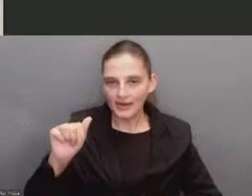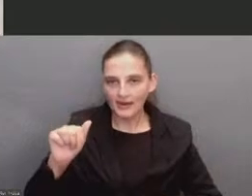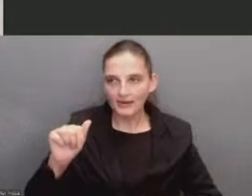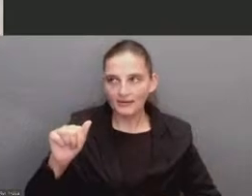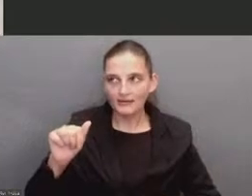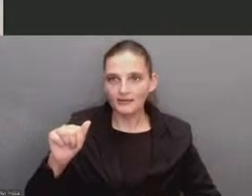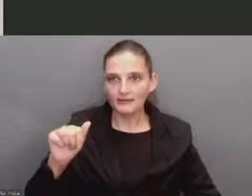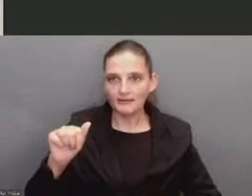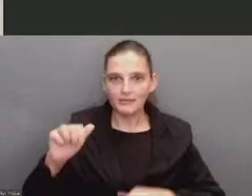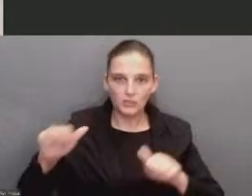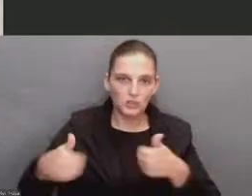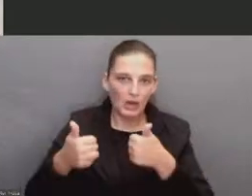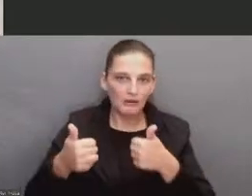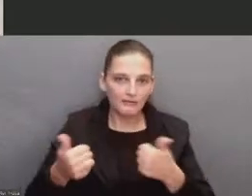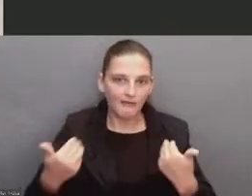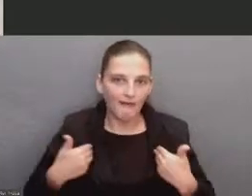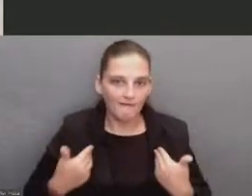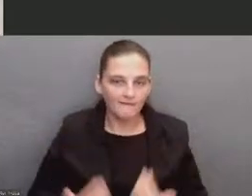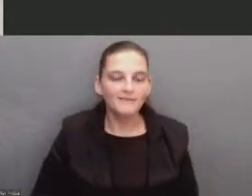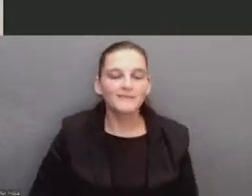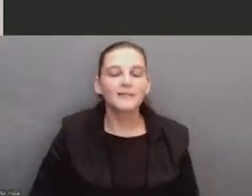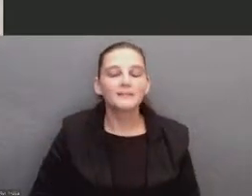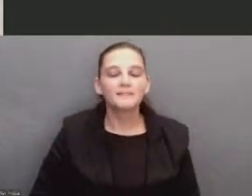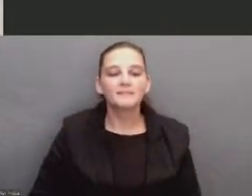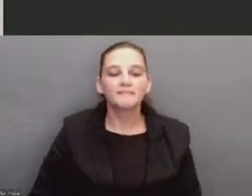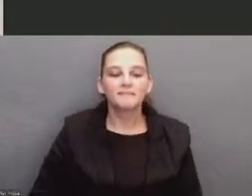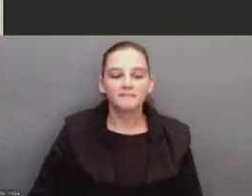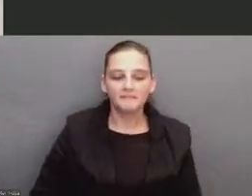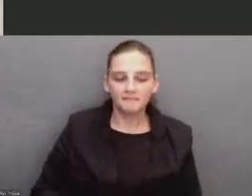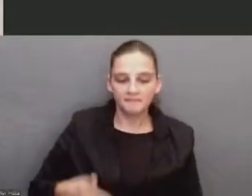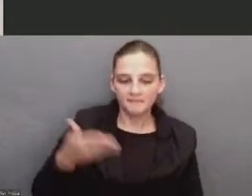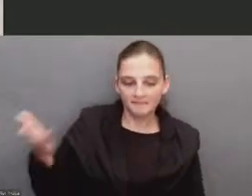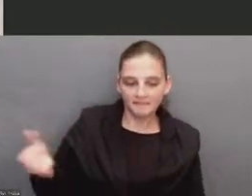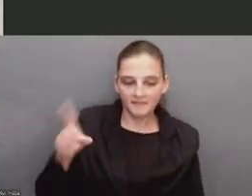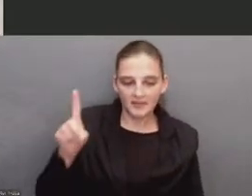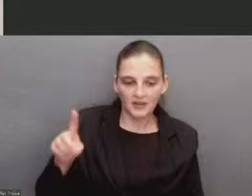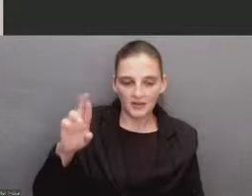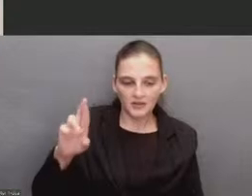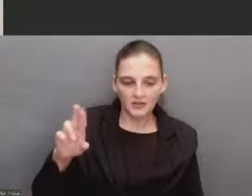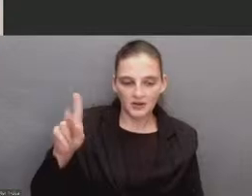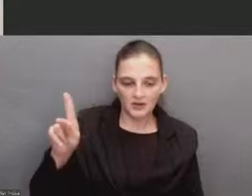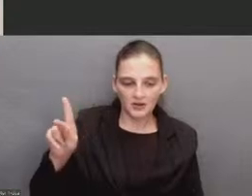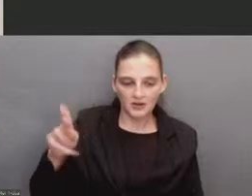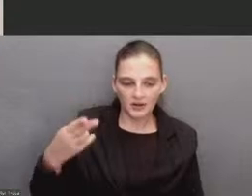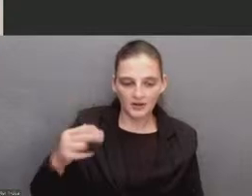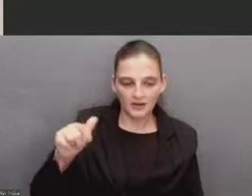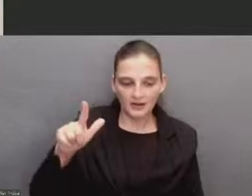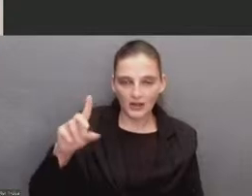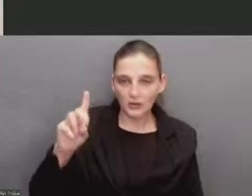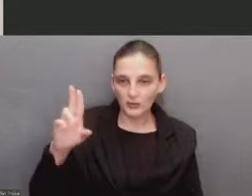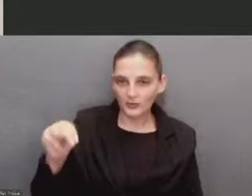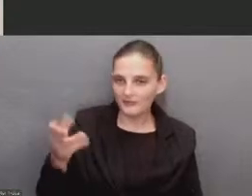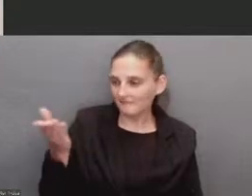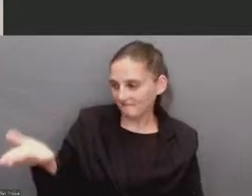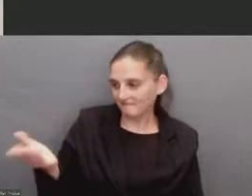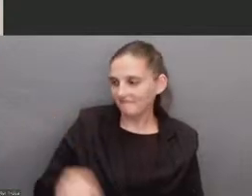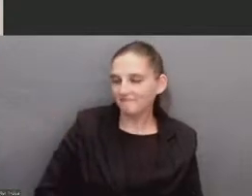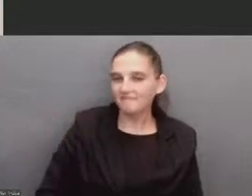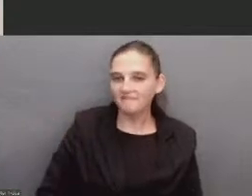challenges that we have. So, introducing Dr. Janae Kadun. Thank you. Take it